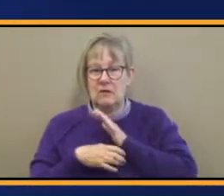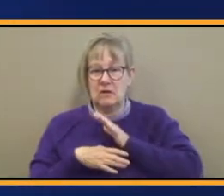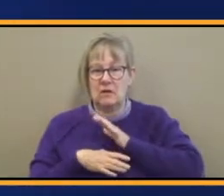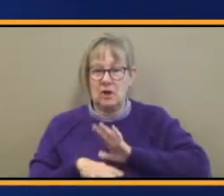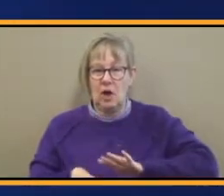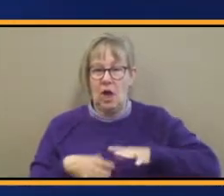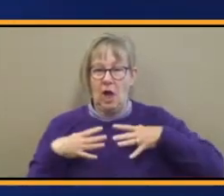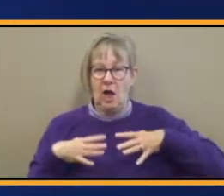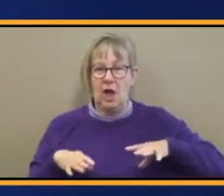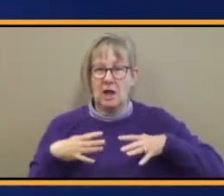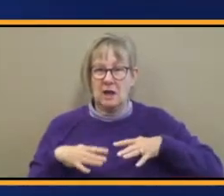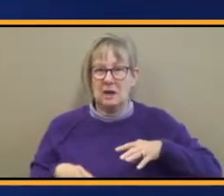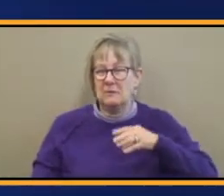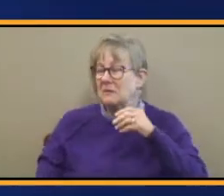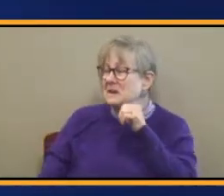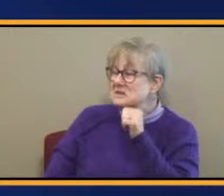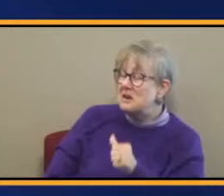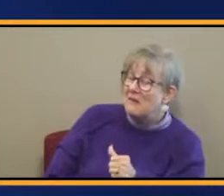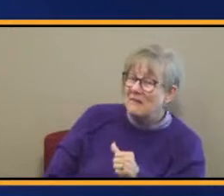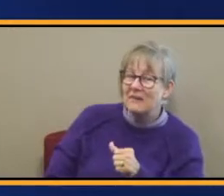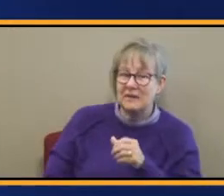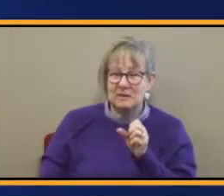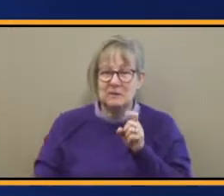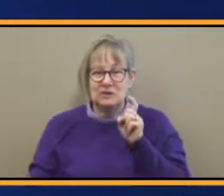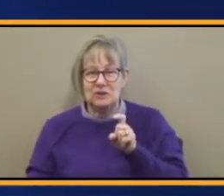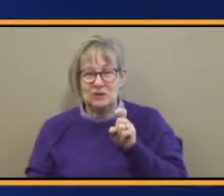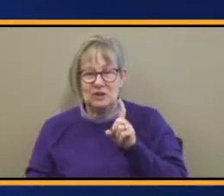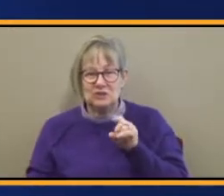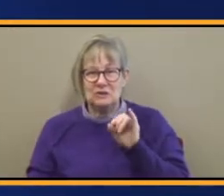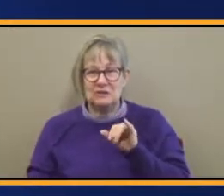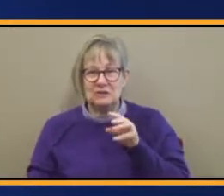to grow the Ernie G. Watts mustache.